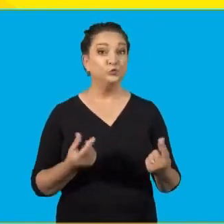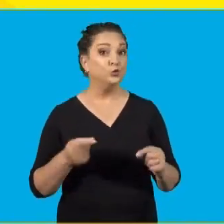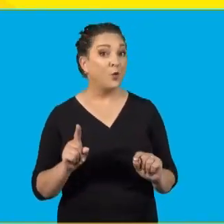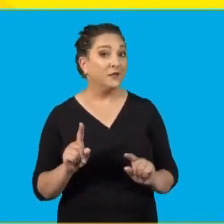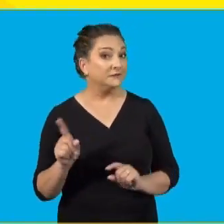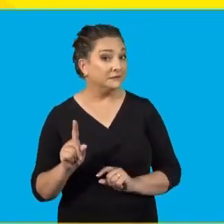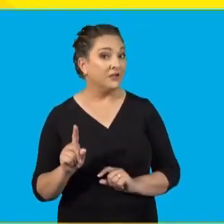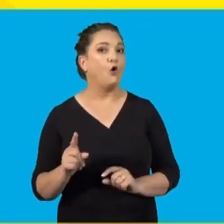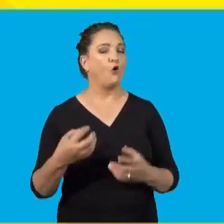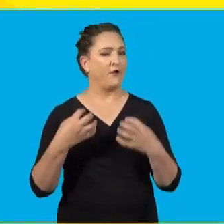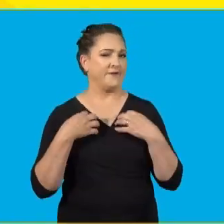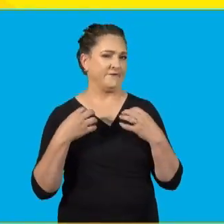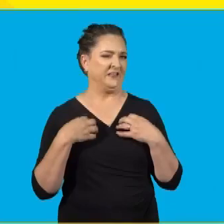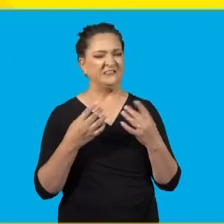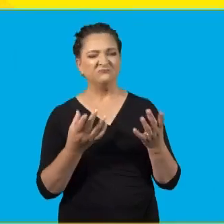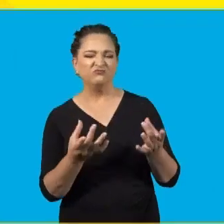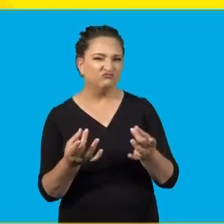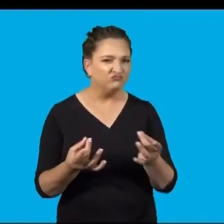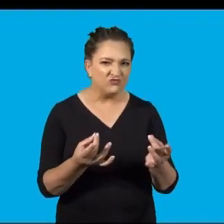fixed tangible assets.